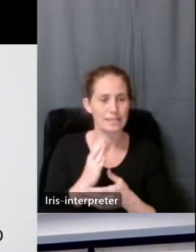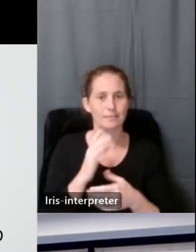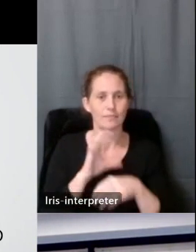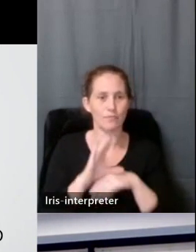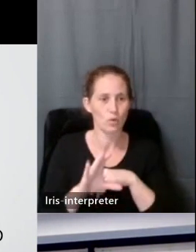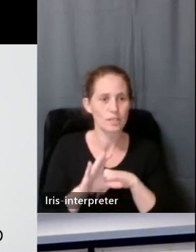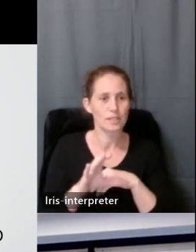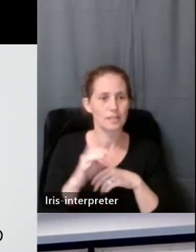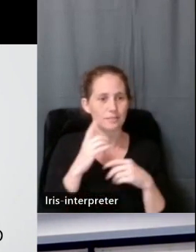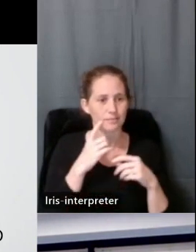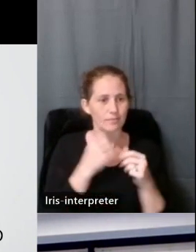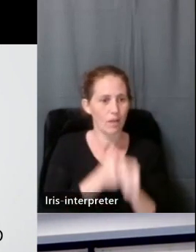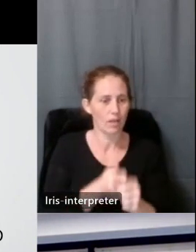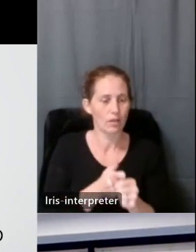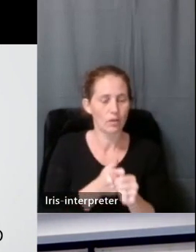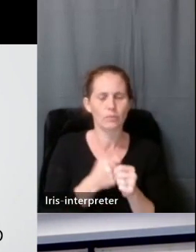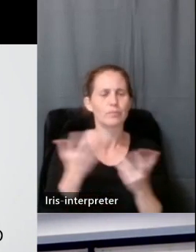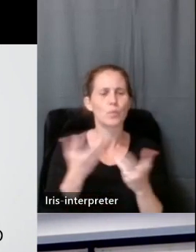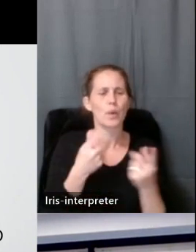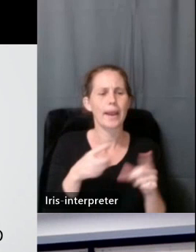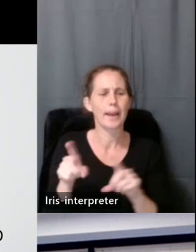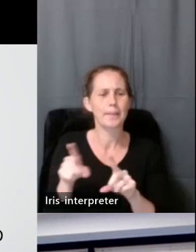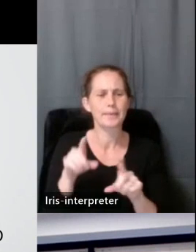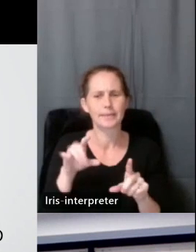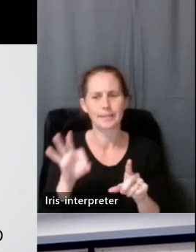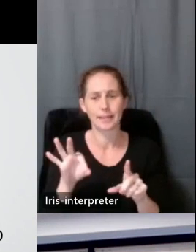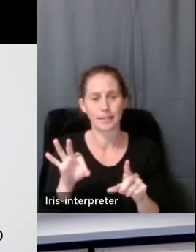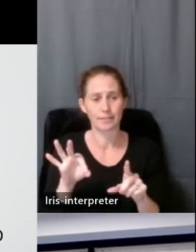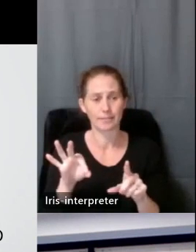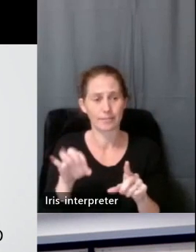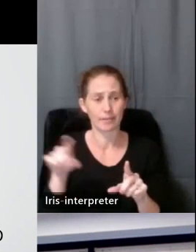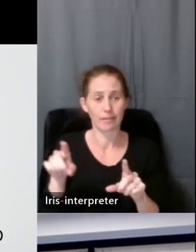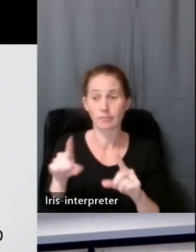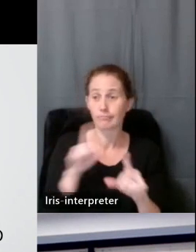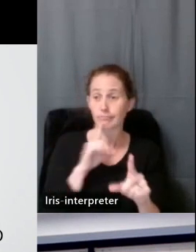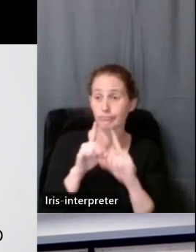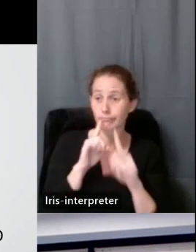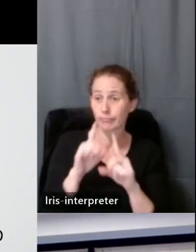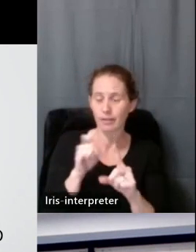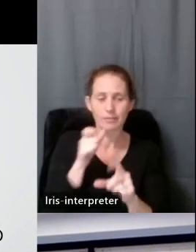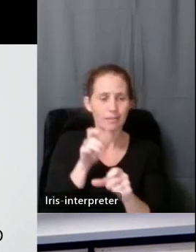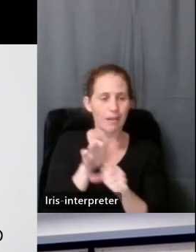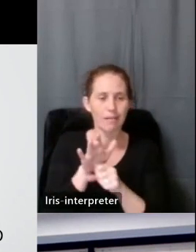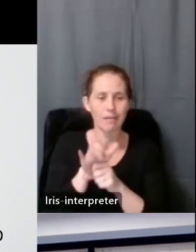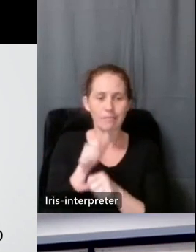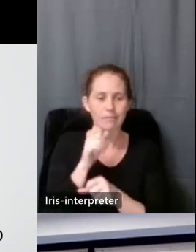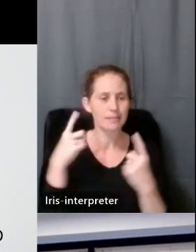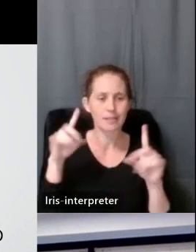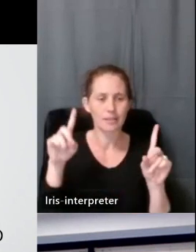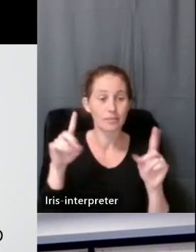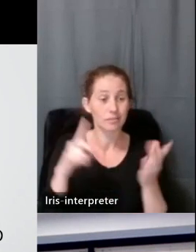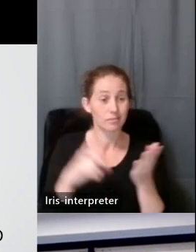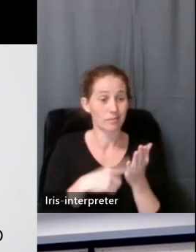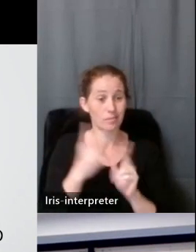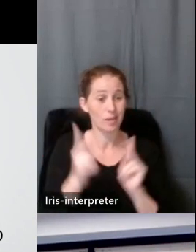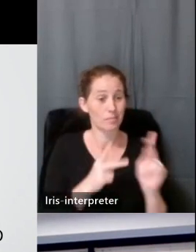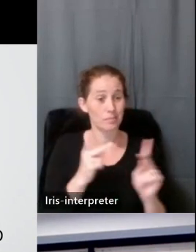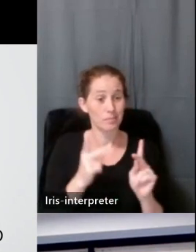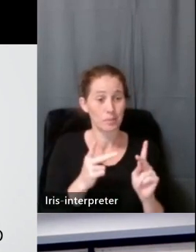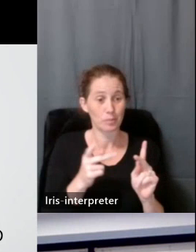the question is, what happens if mere dialogue is not successful? Sometimes people